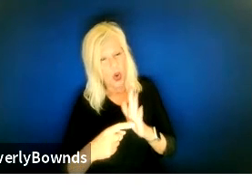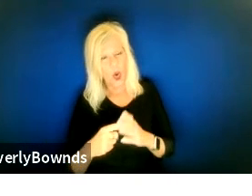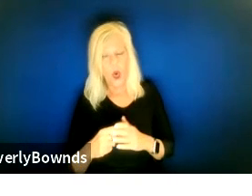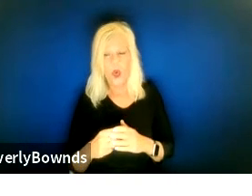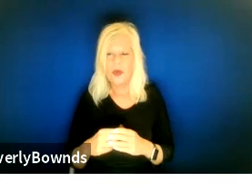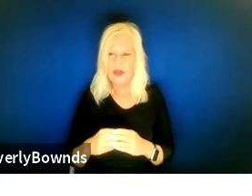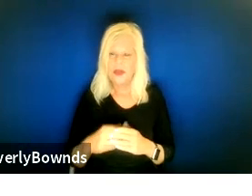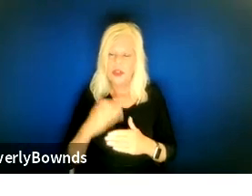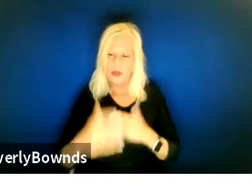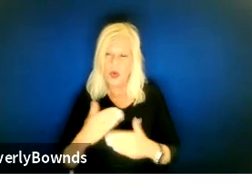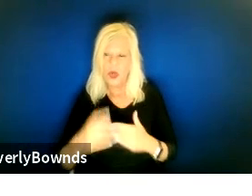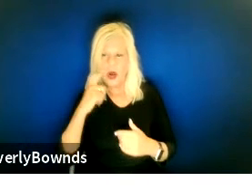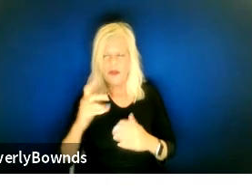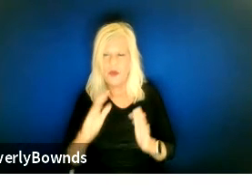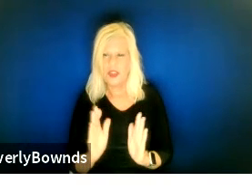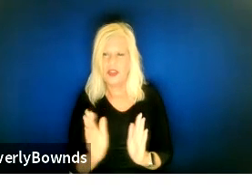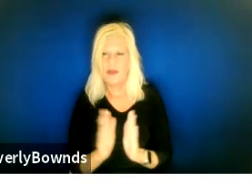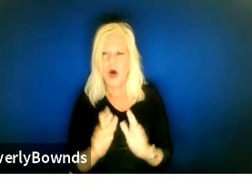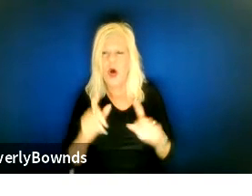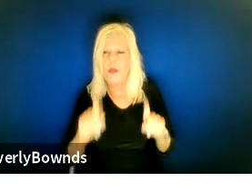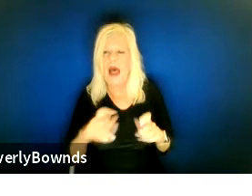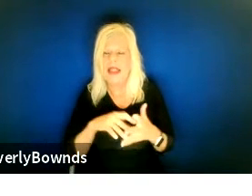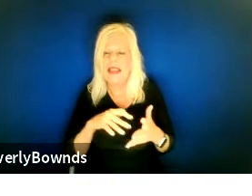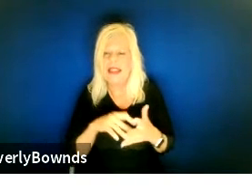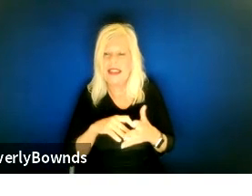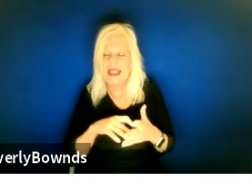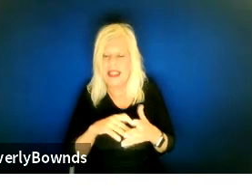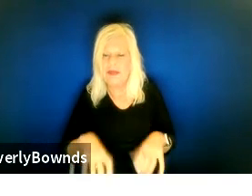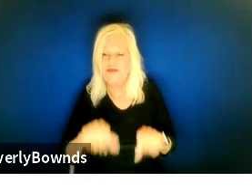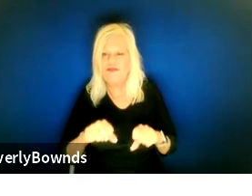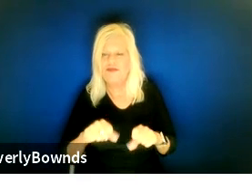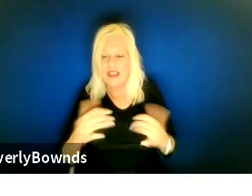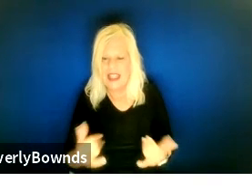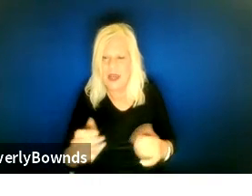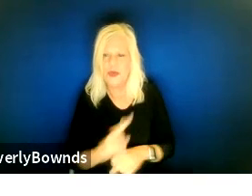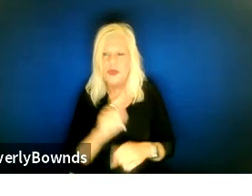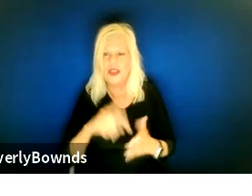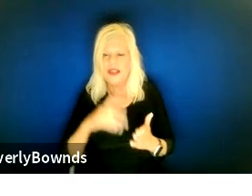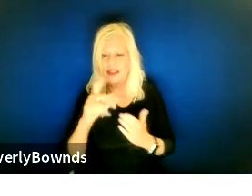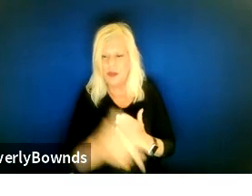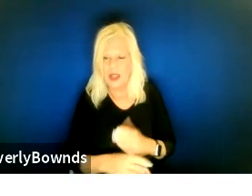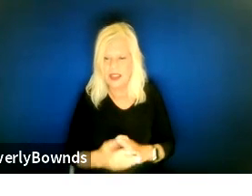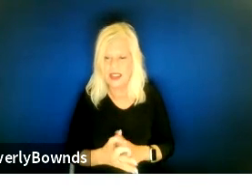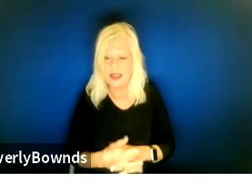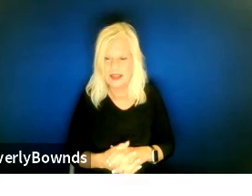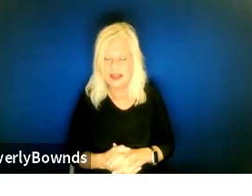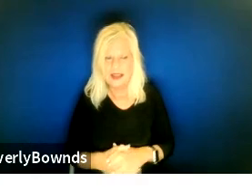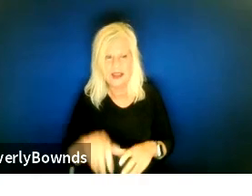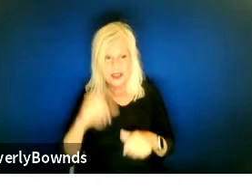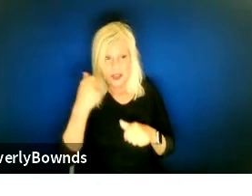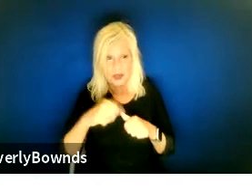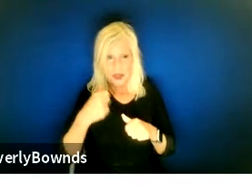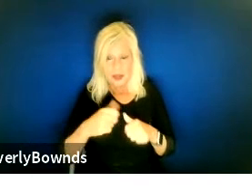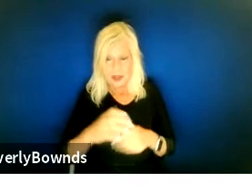a small pilot study we are doing using this project. I should recall that this is a